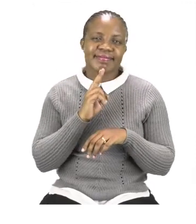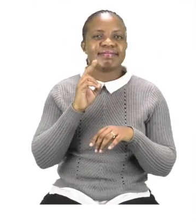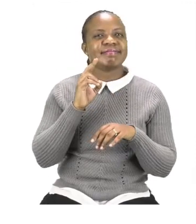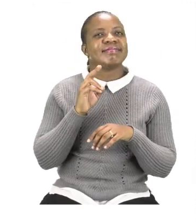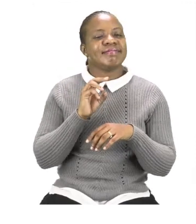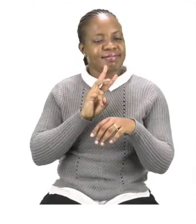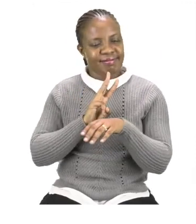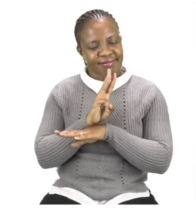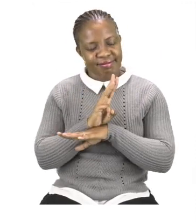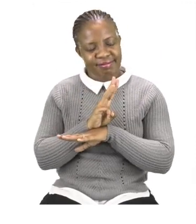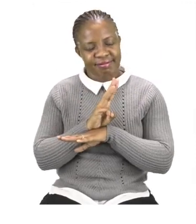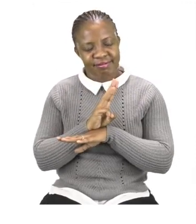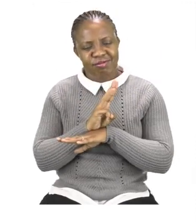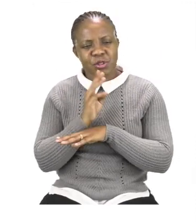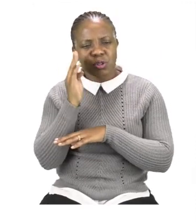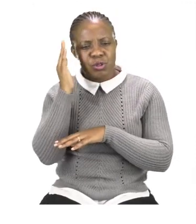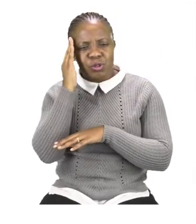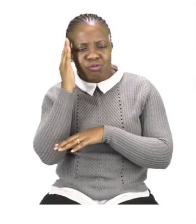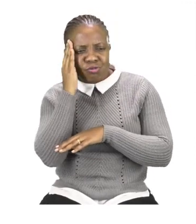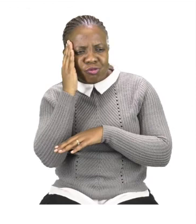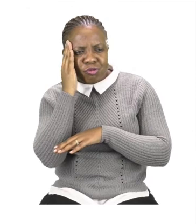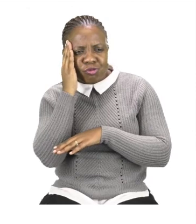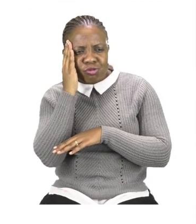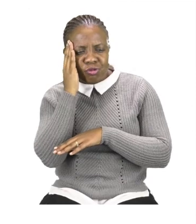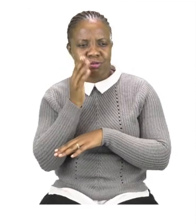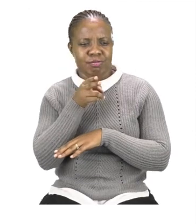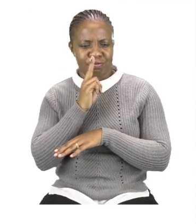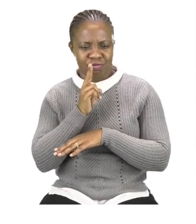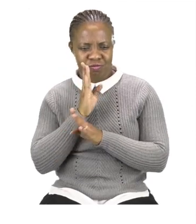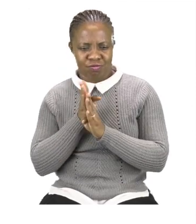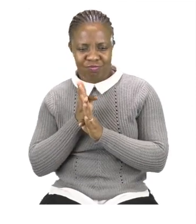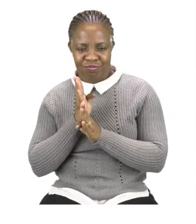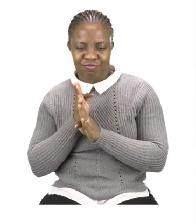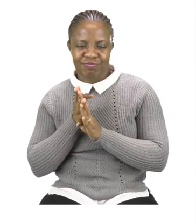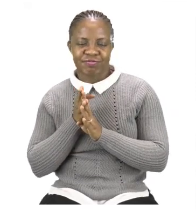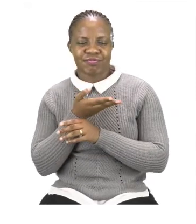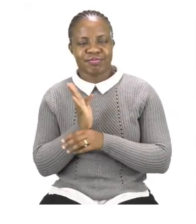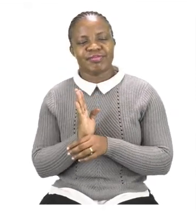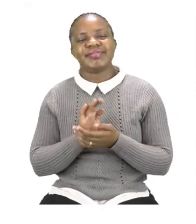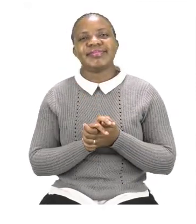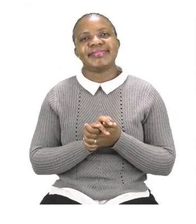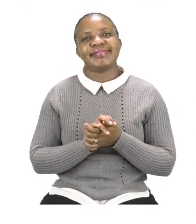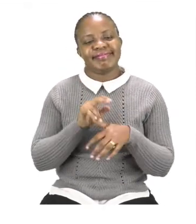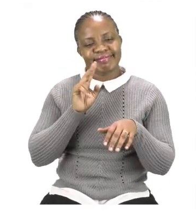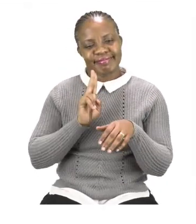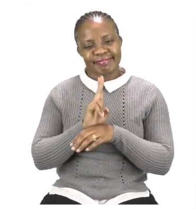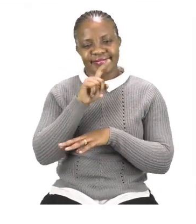time is to make sure that your answers are correct. So let us read it a second